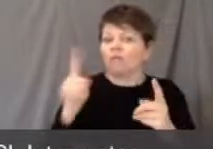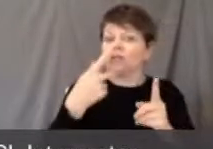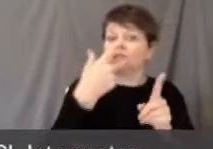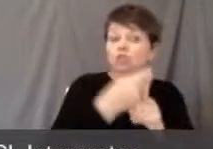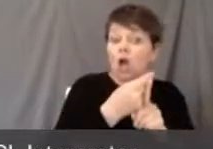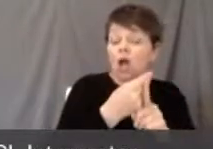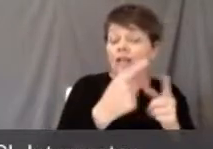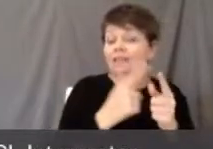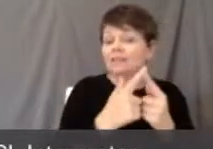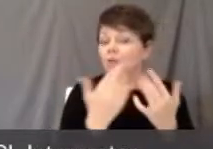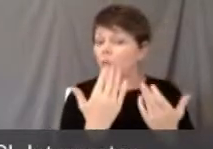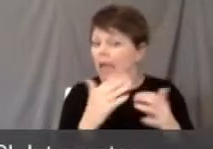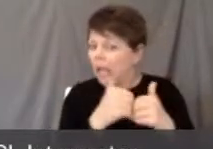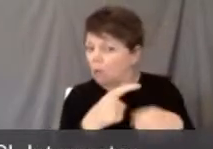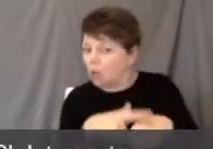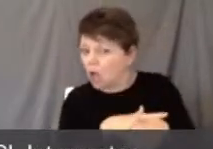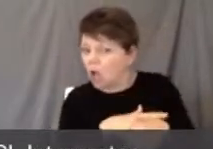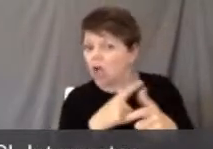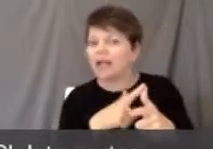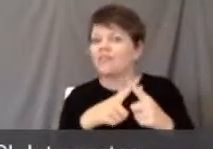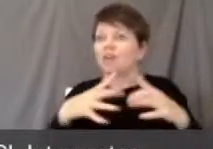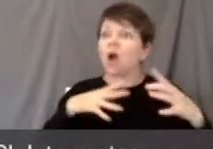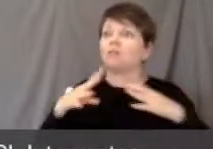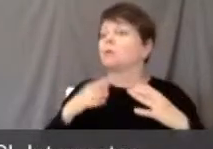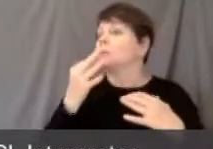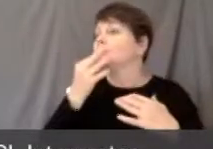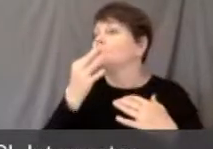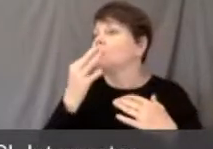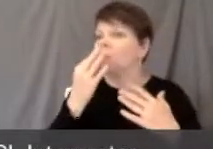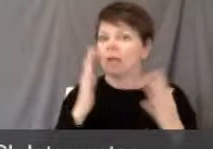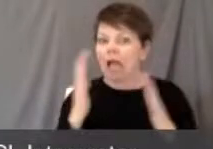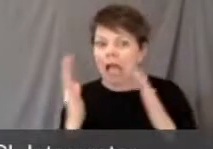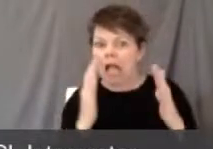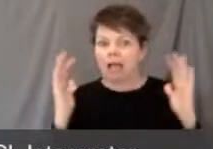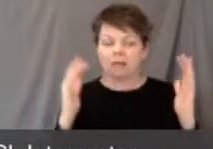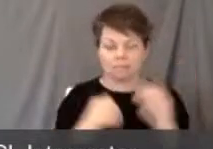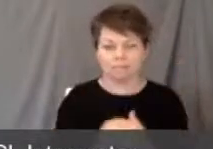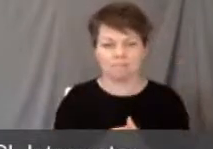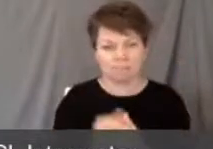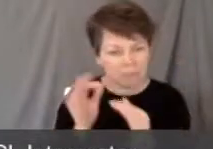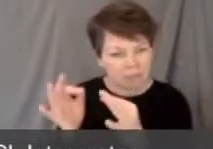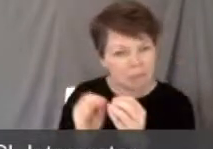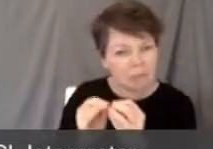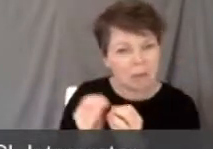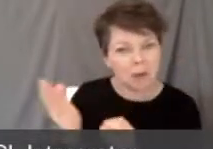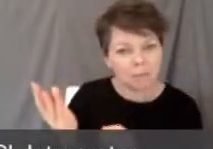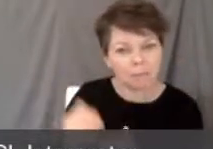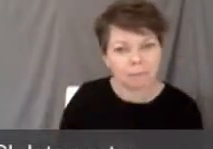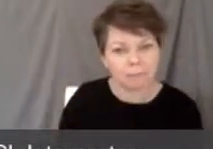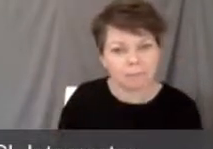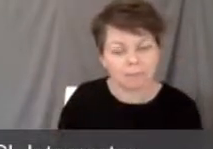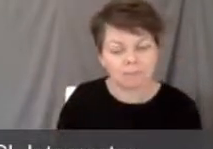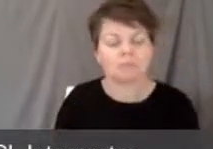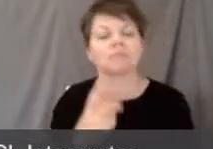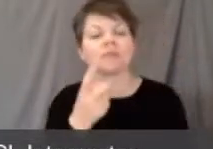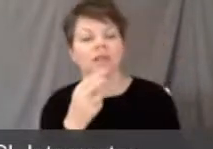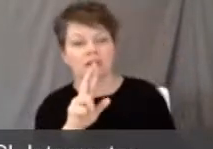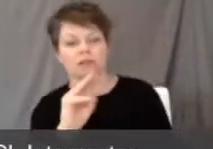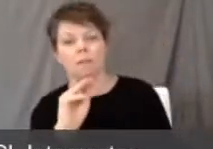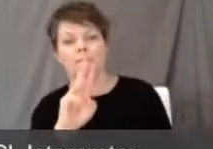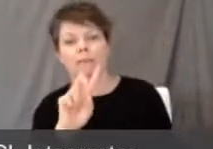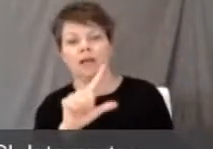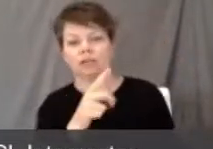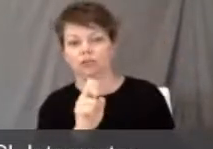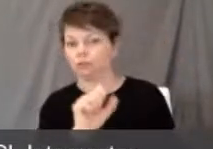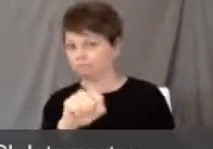and holidays coming up? That's kind of important to make sure you're in town. So tell us more about that. Yeah, so for